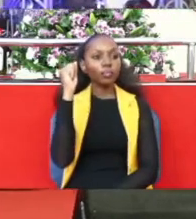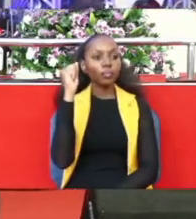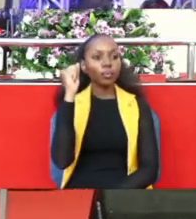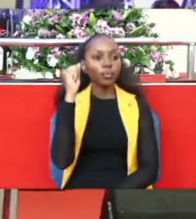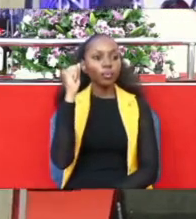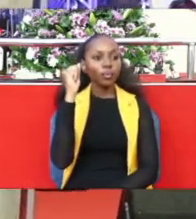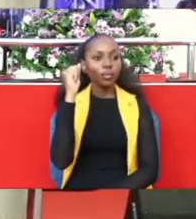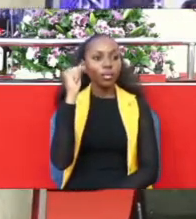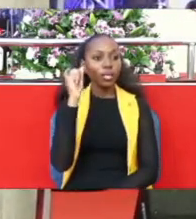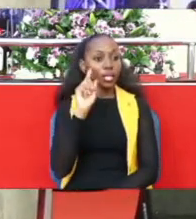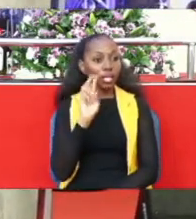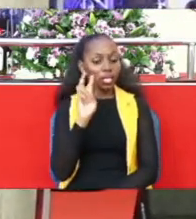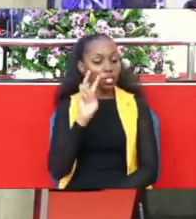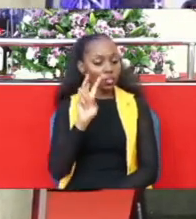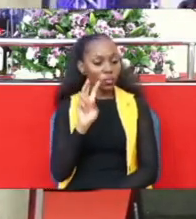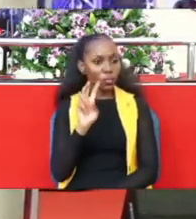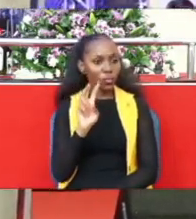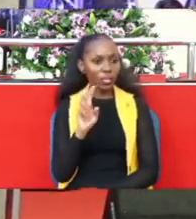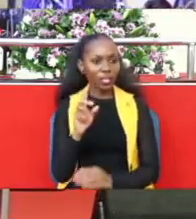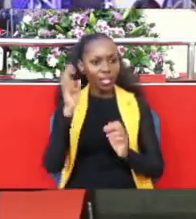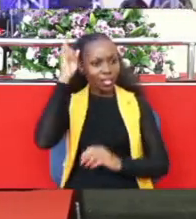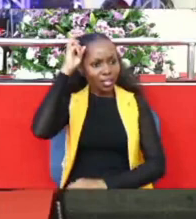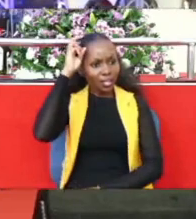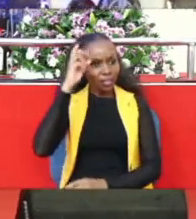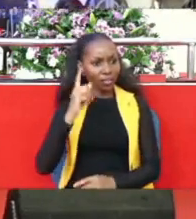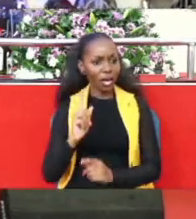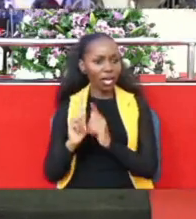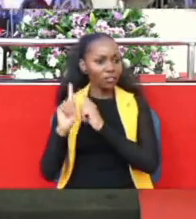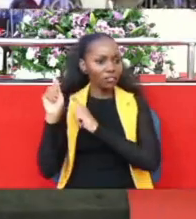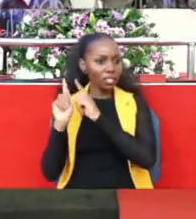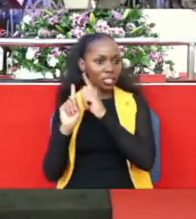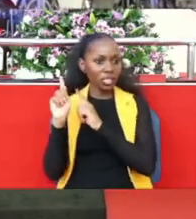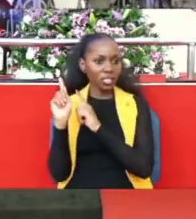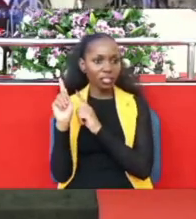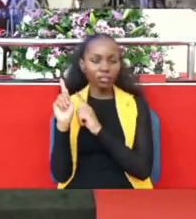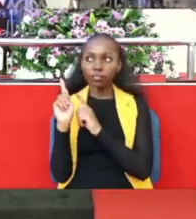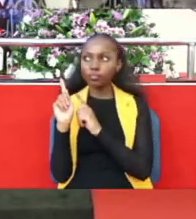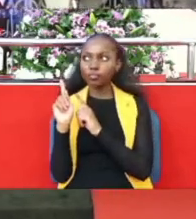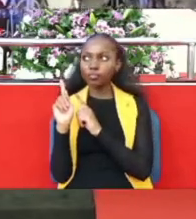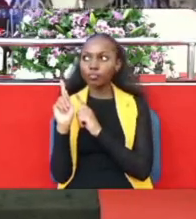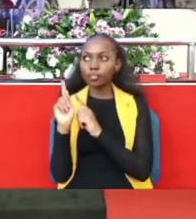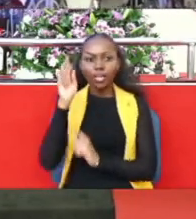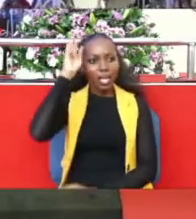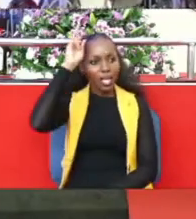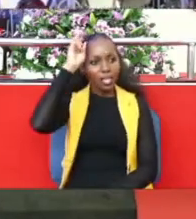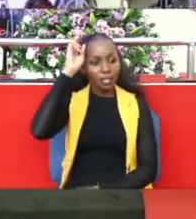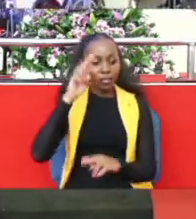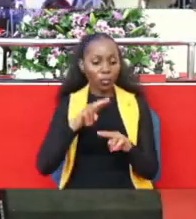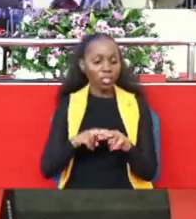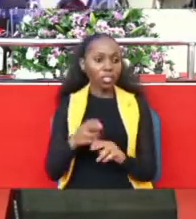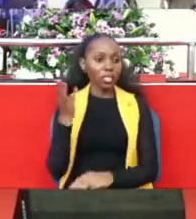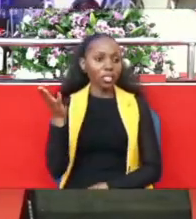visited. Akatambua kwamba shetani alikuwa amemtembelea. And so the devil was in the sitting room. Shetani alikuwa